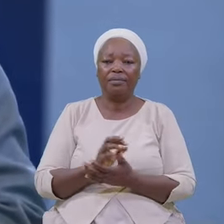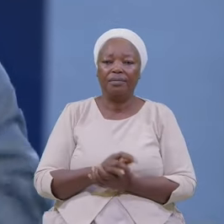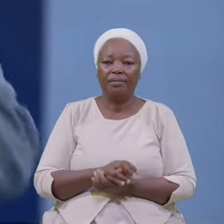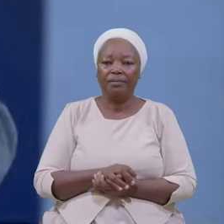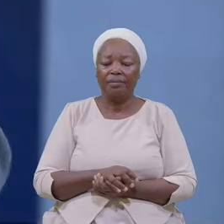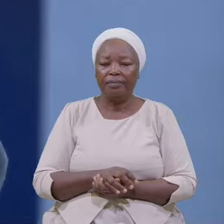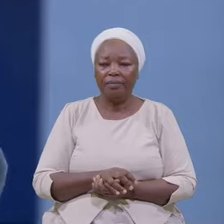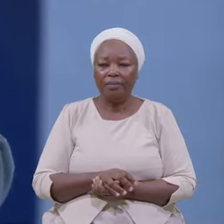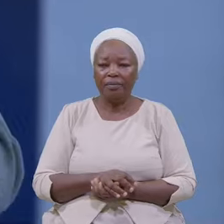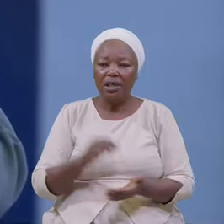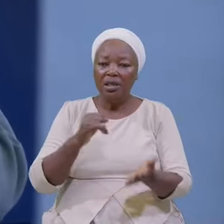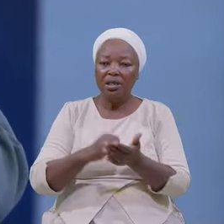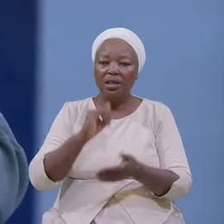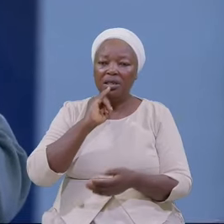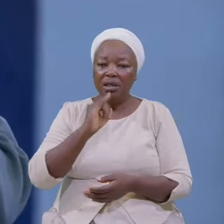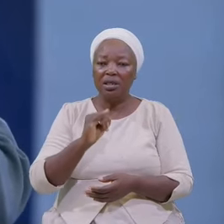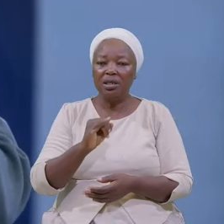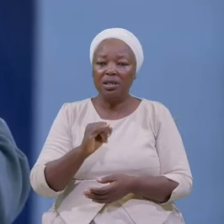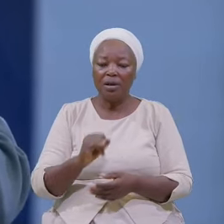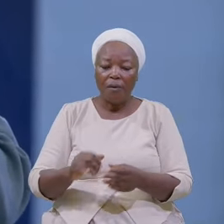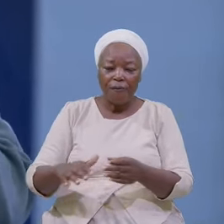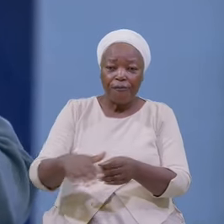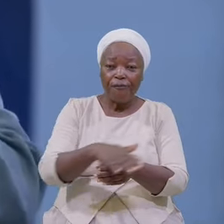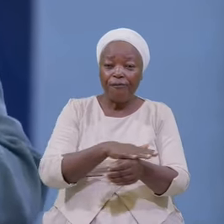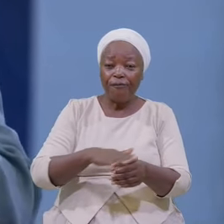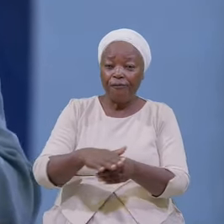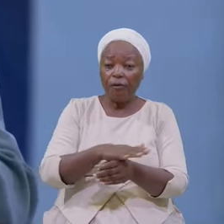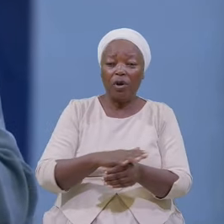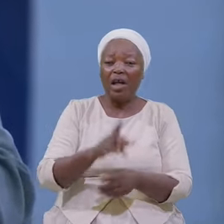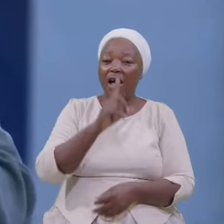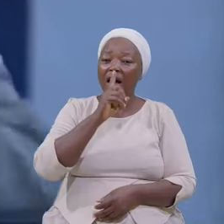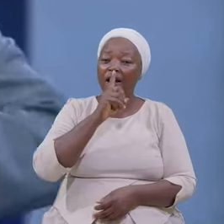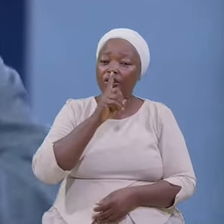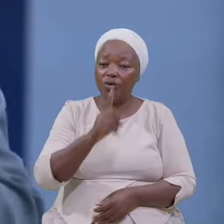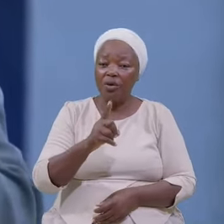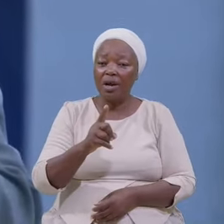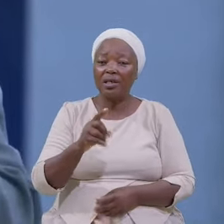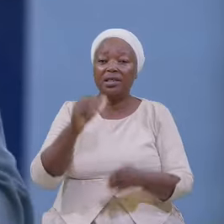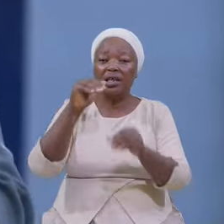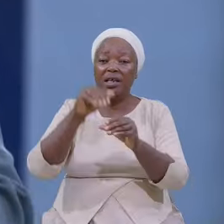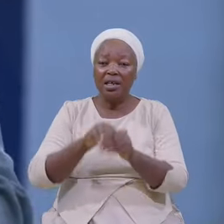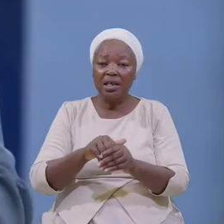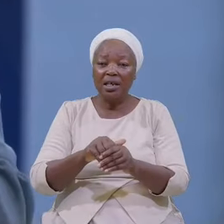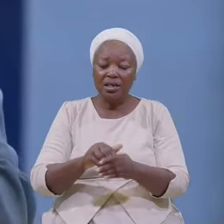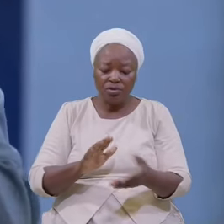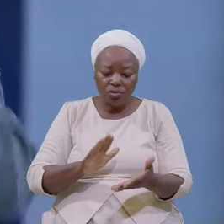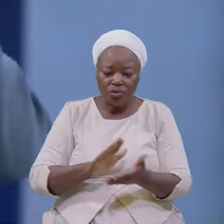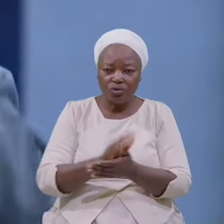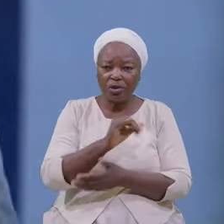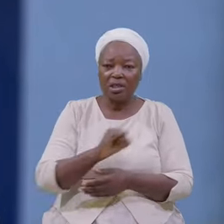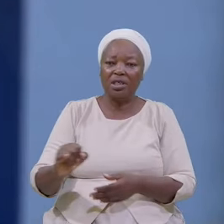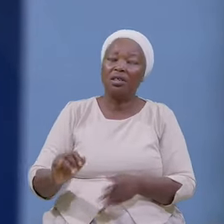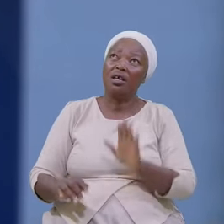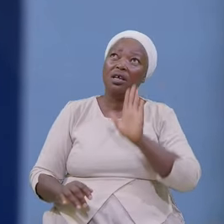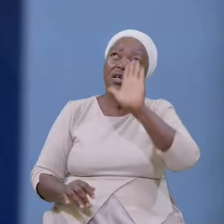healed? It is full assurance in trusting him. C'est